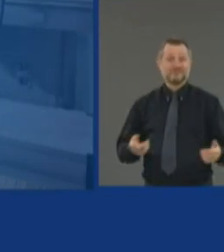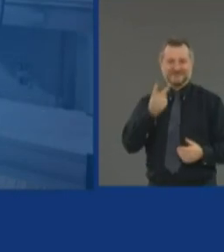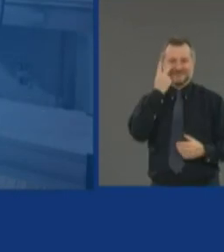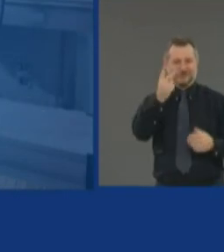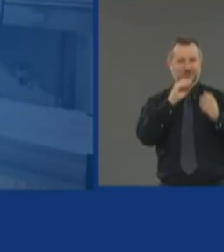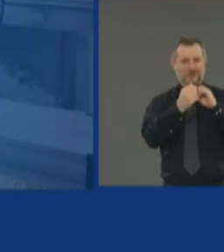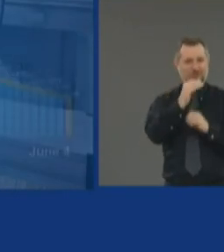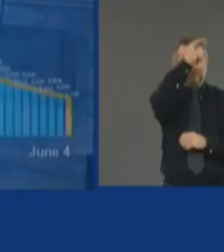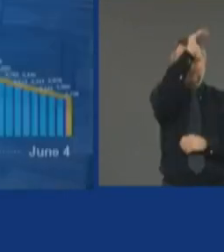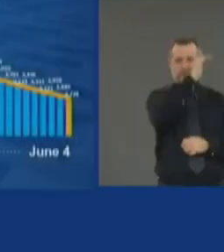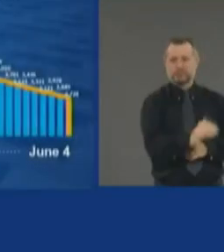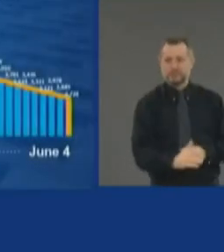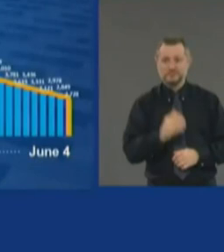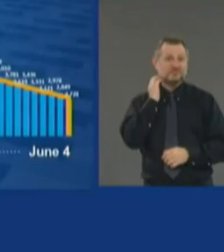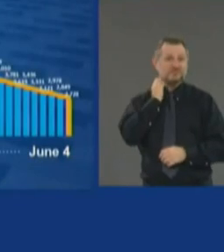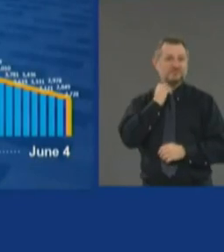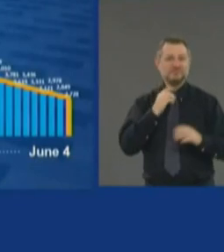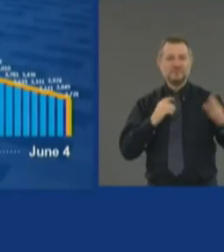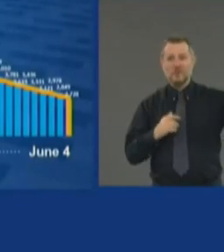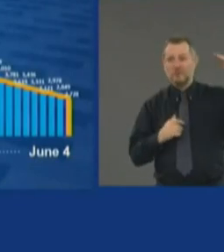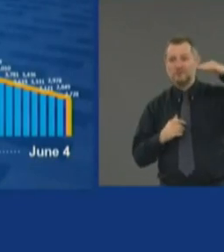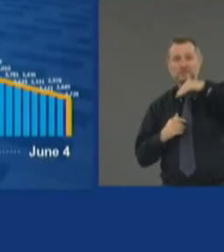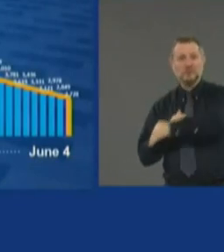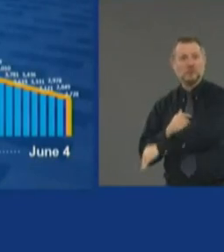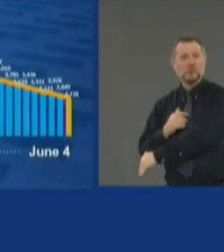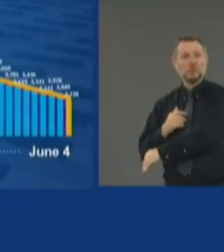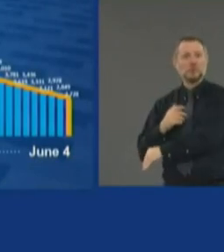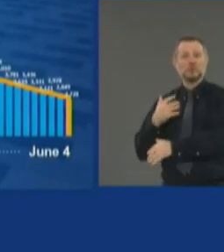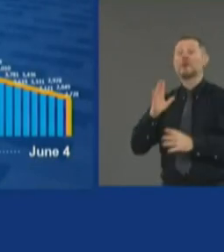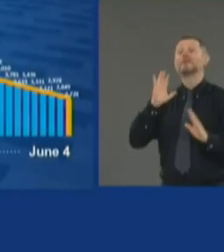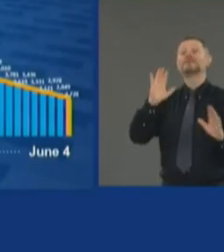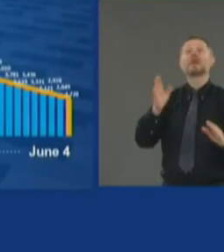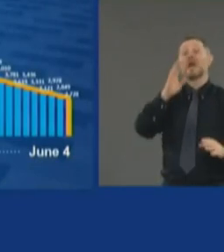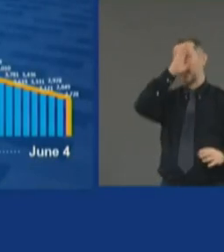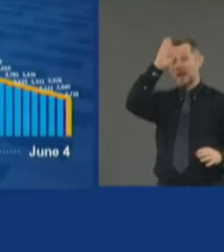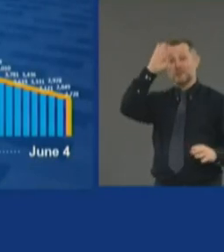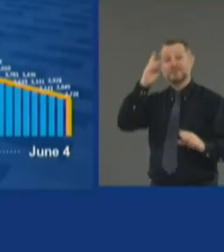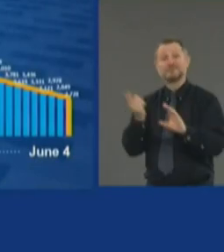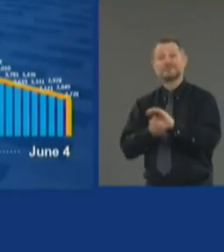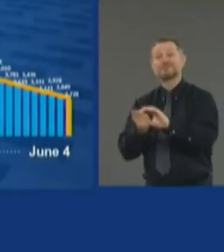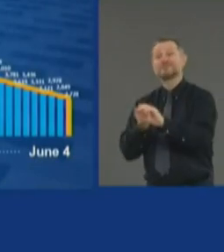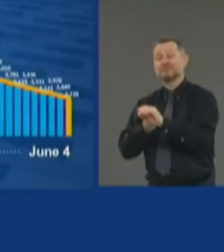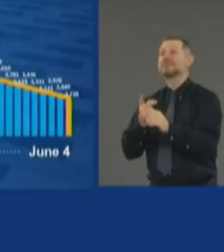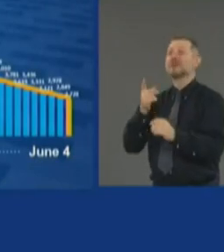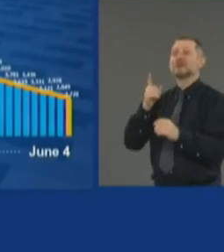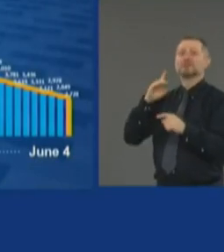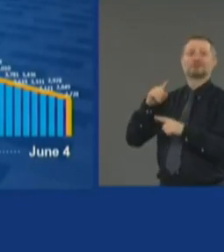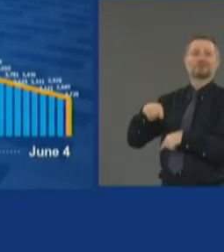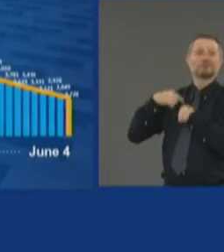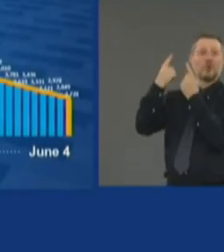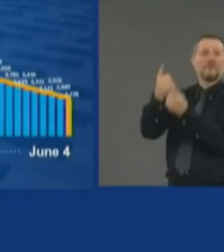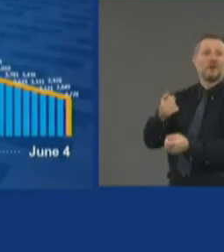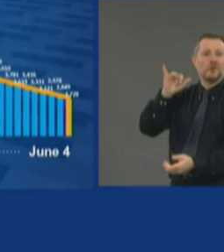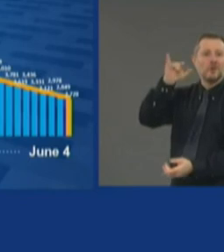Look at that progress. Lowest number of hospitalizations to date in a matter of